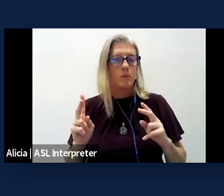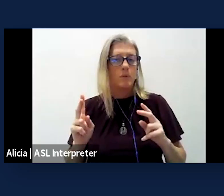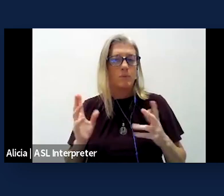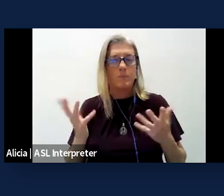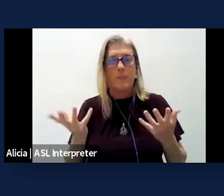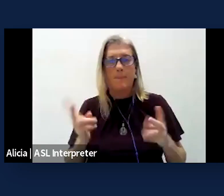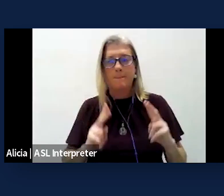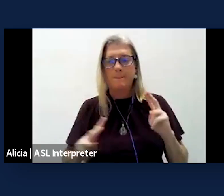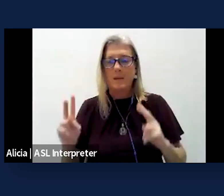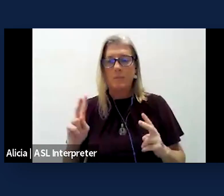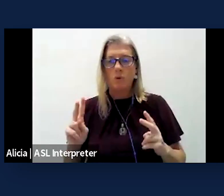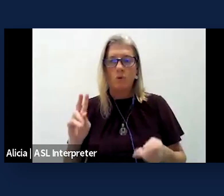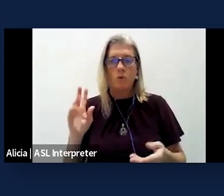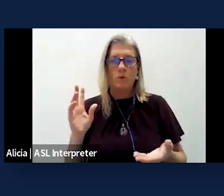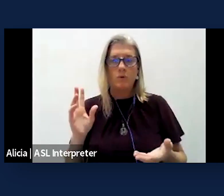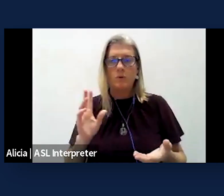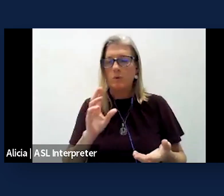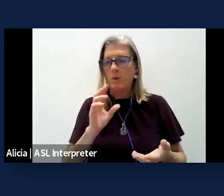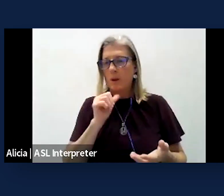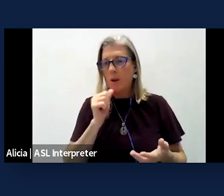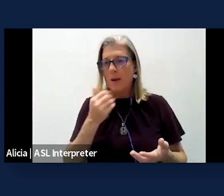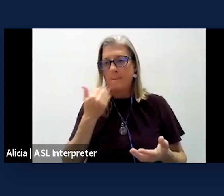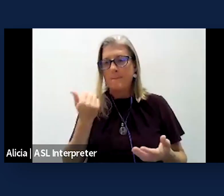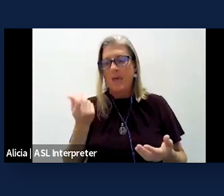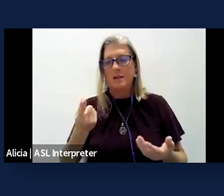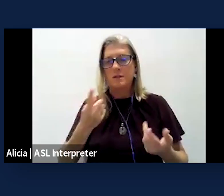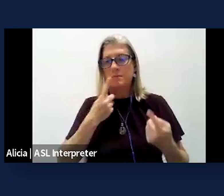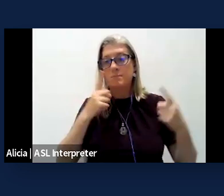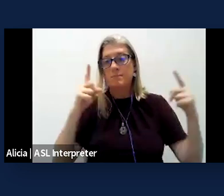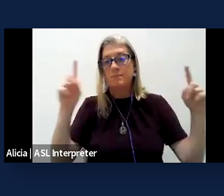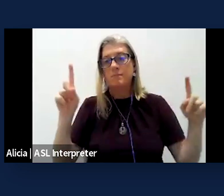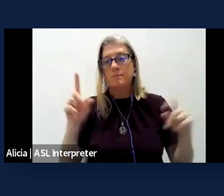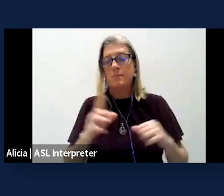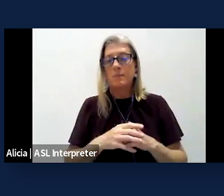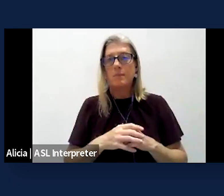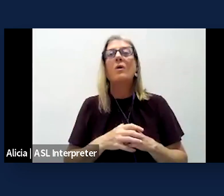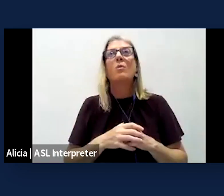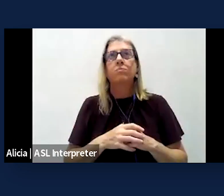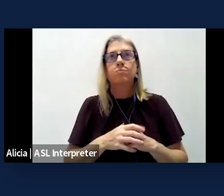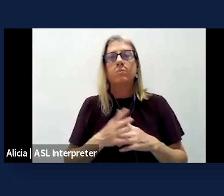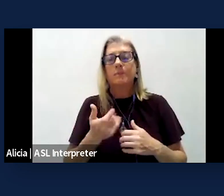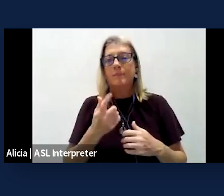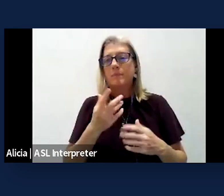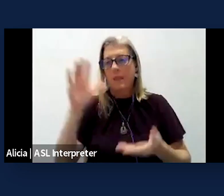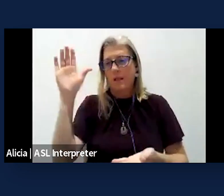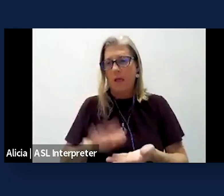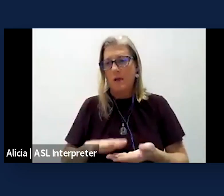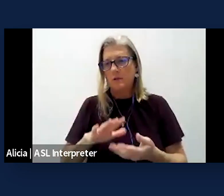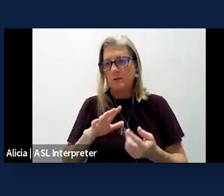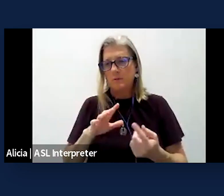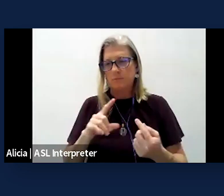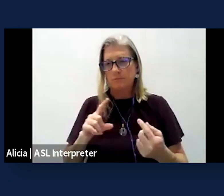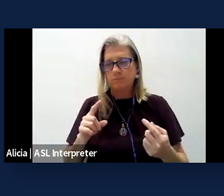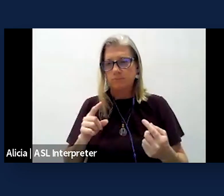less optimized in the past are more affected as they age. But like in your case, you said you were